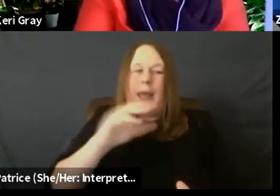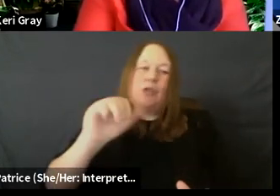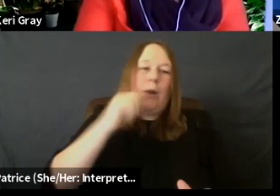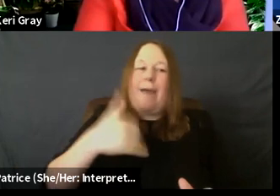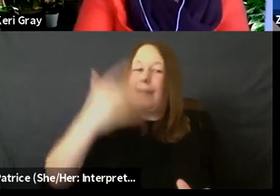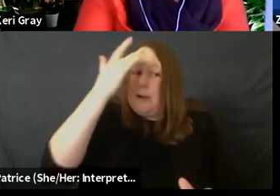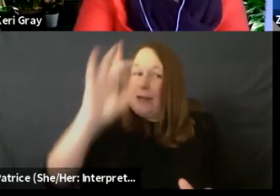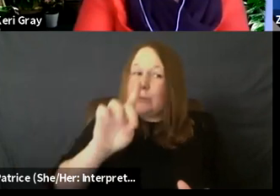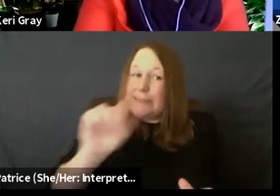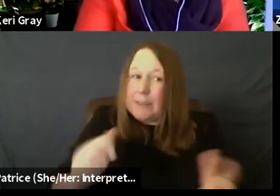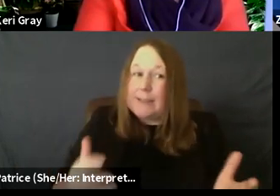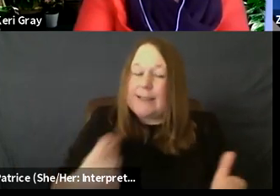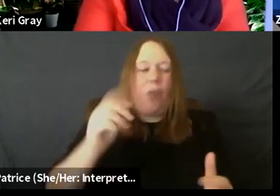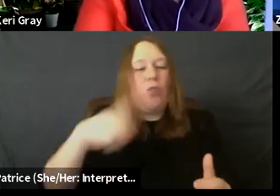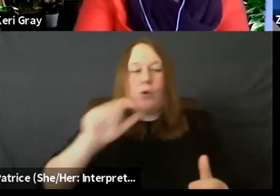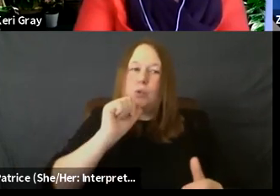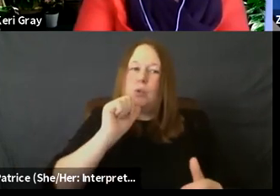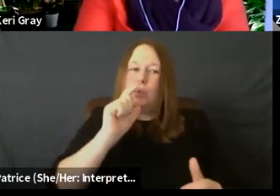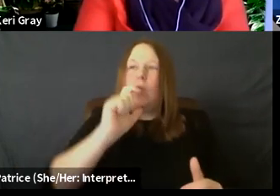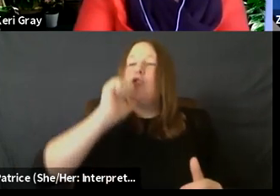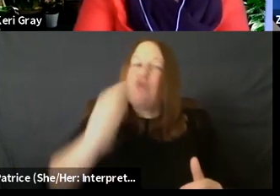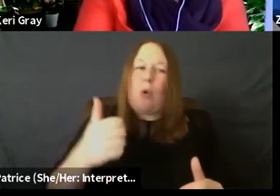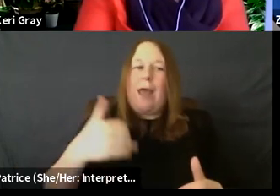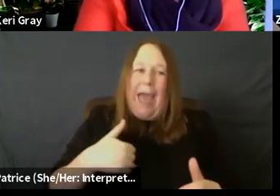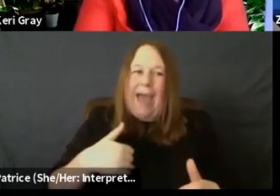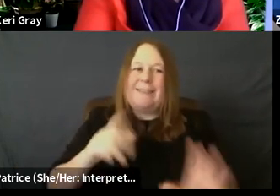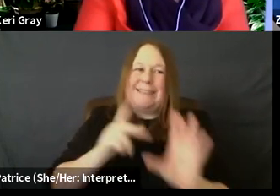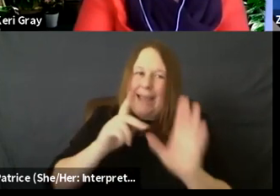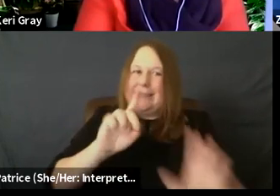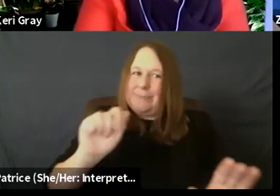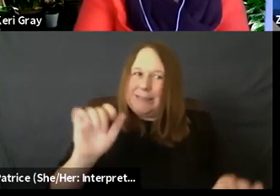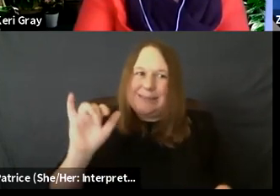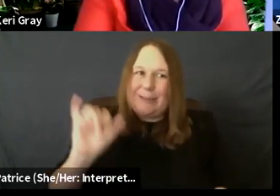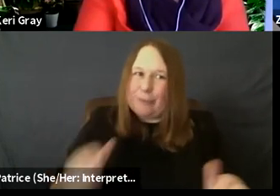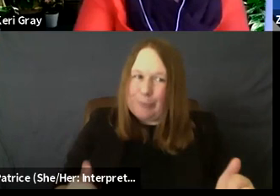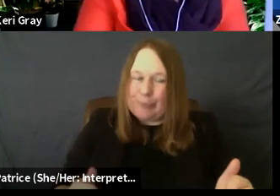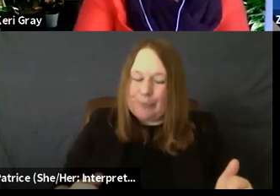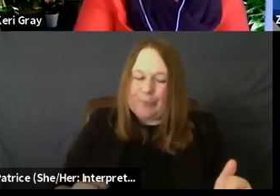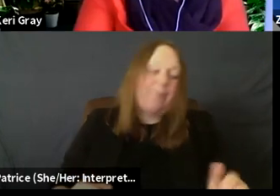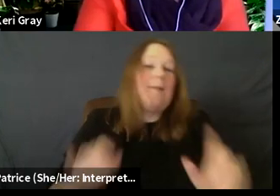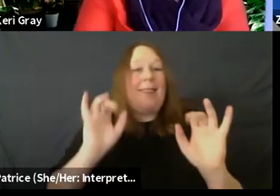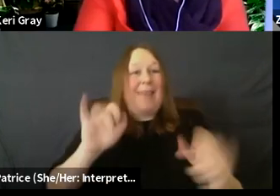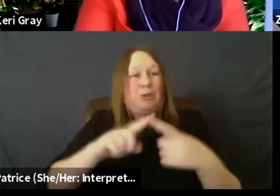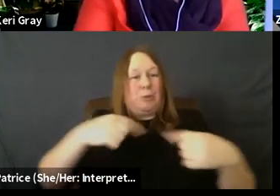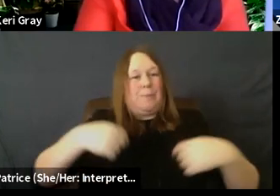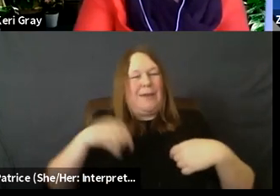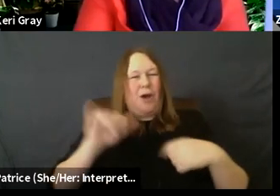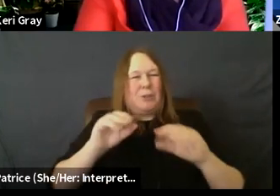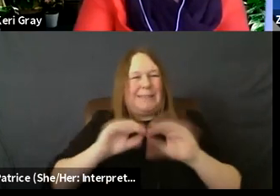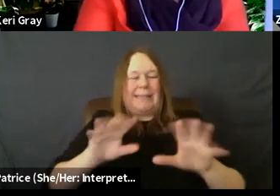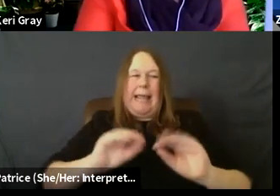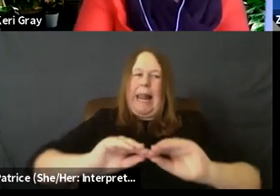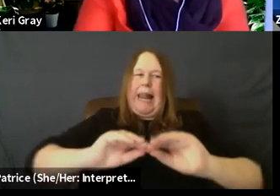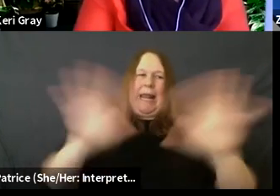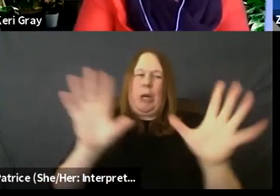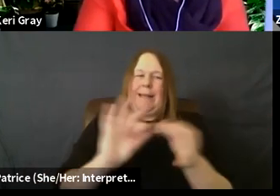intellectual disabilities, and who do not have psych disabilities. And that, to me, also sends a very clear